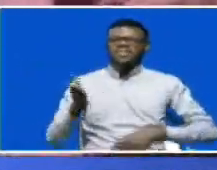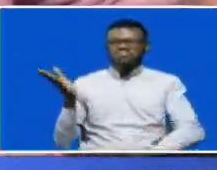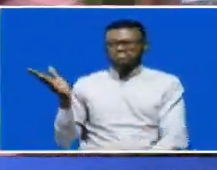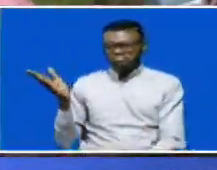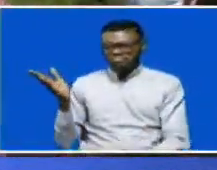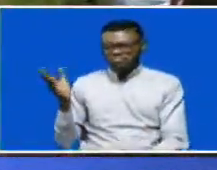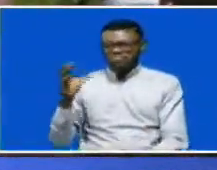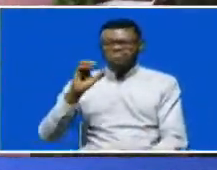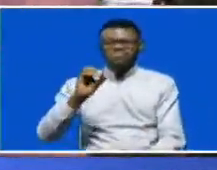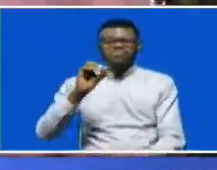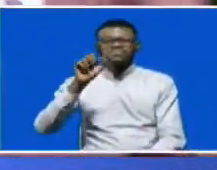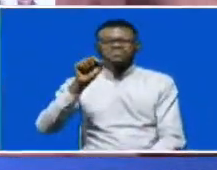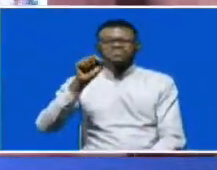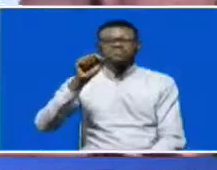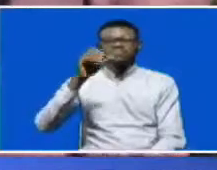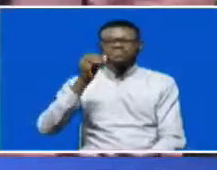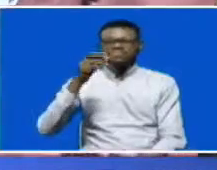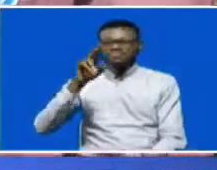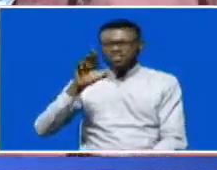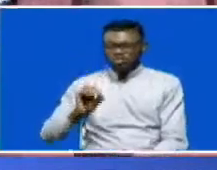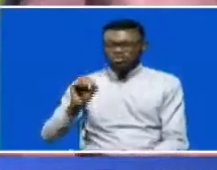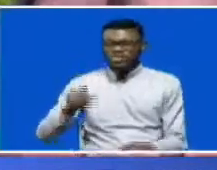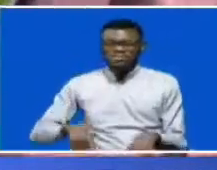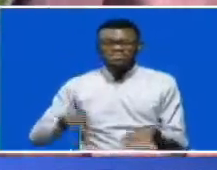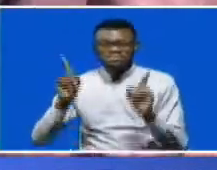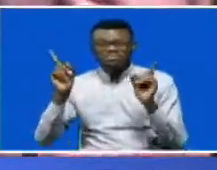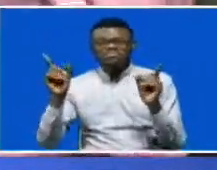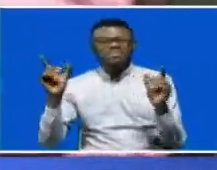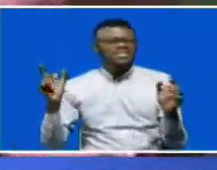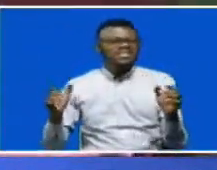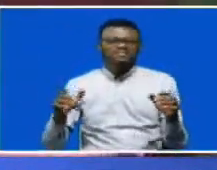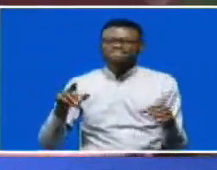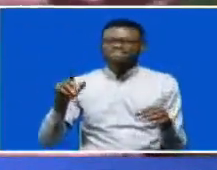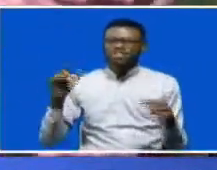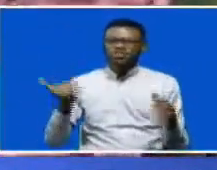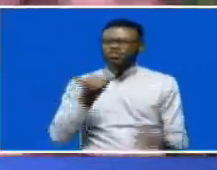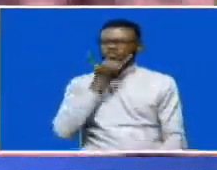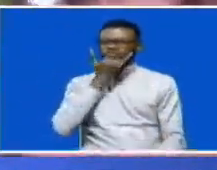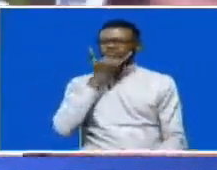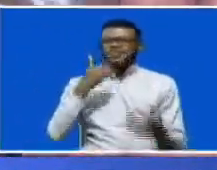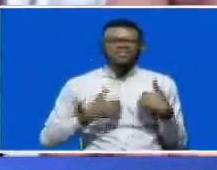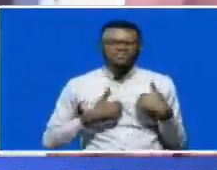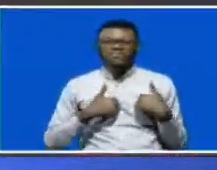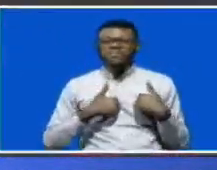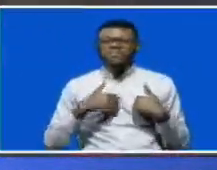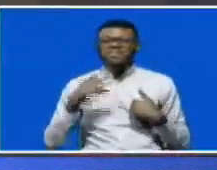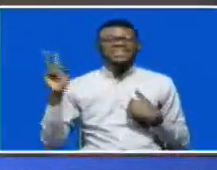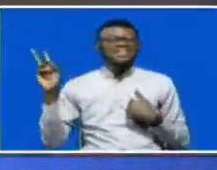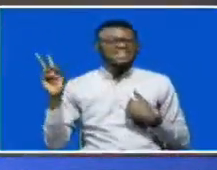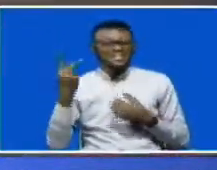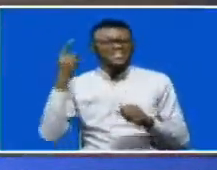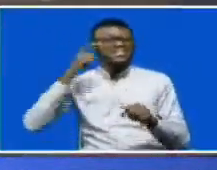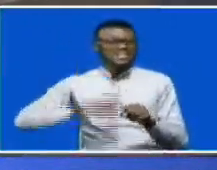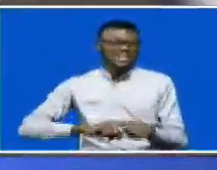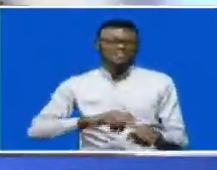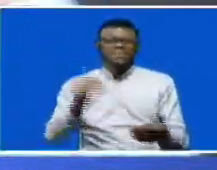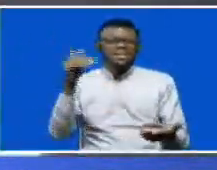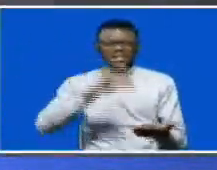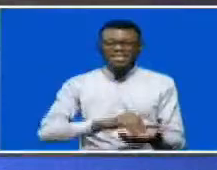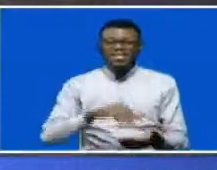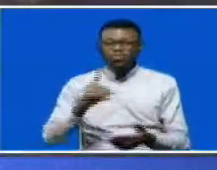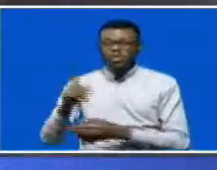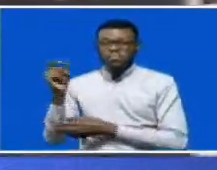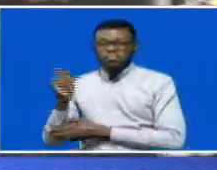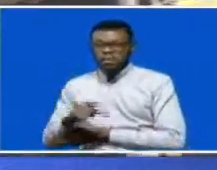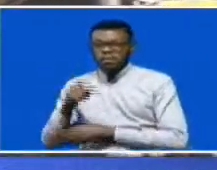Parliament Silvanus Osoro who found himself on the wrong side of the law for the second time in a month when